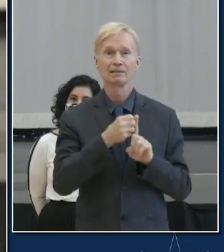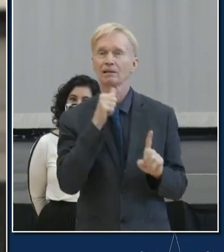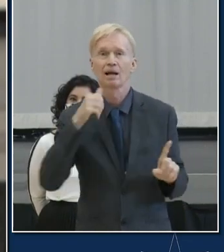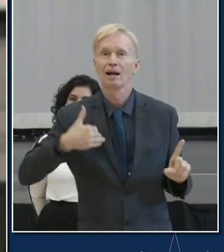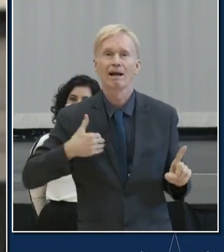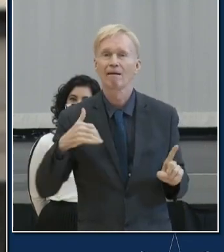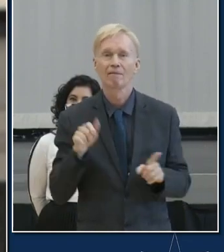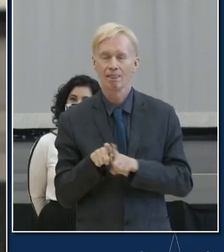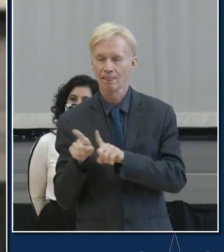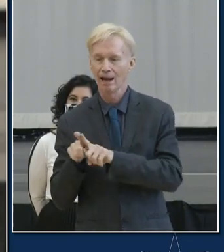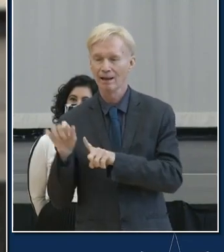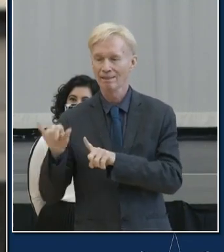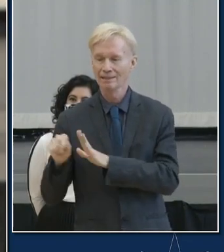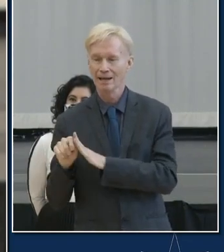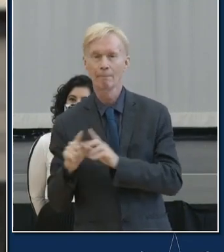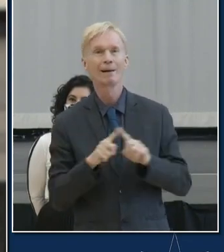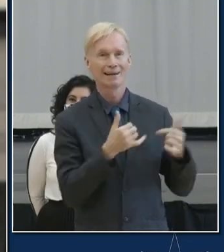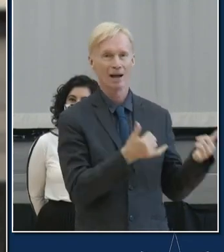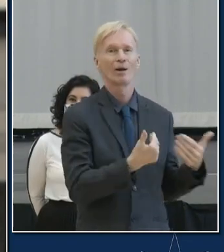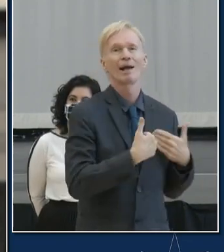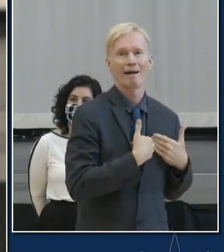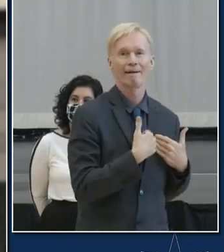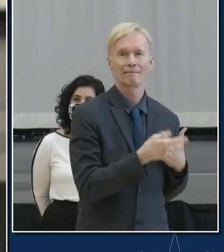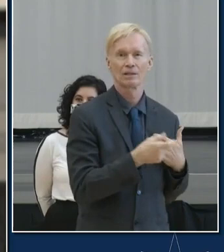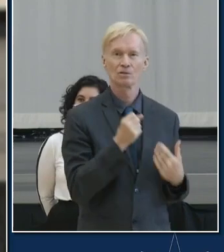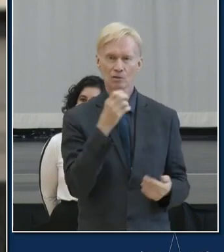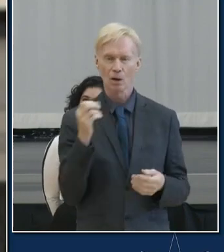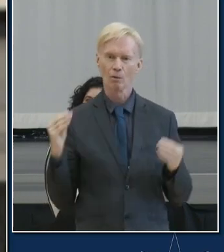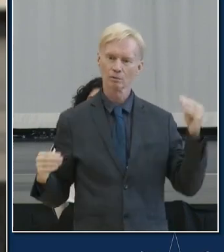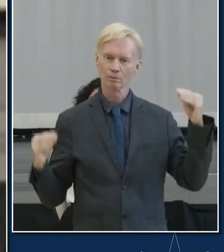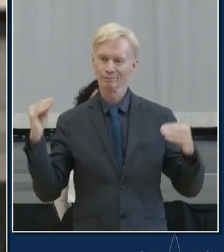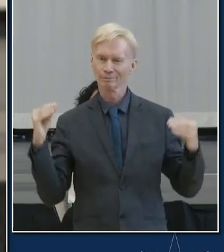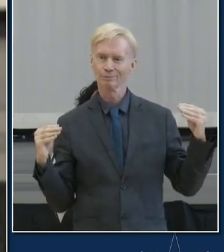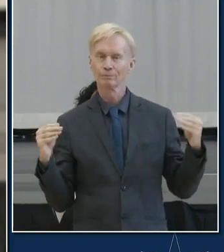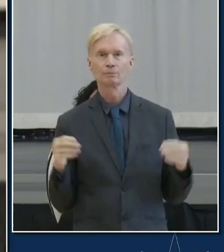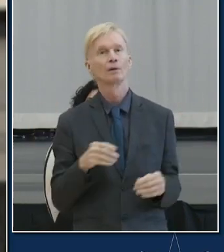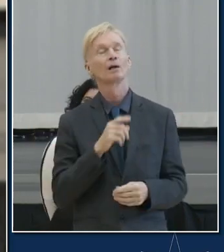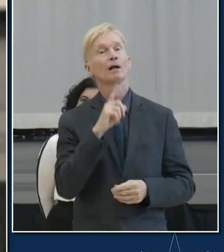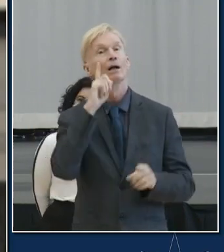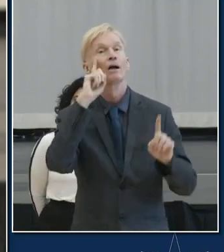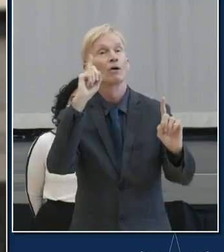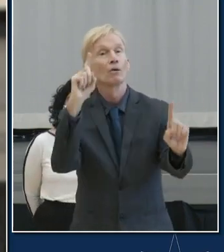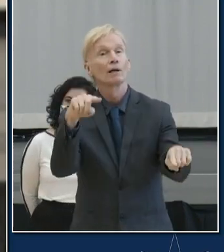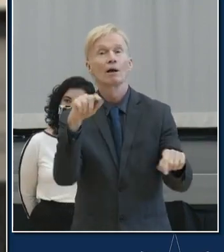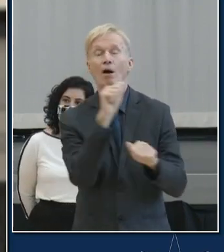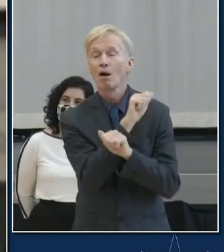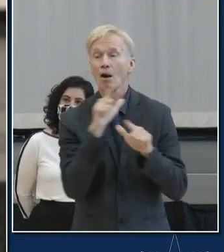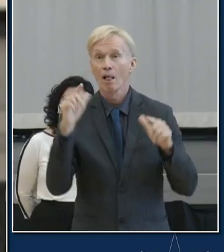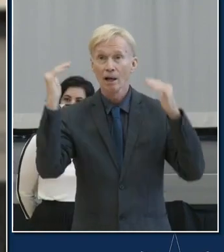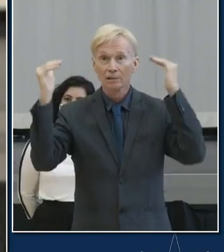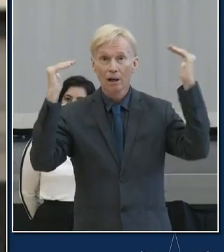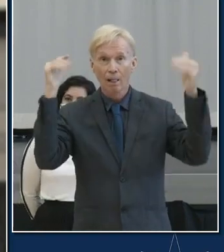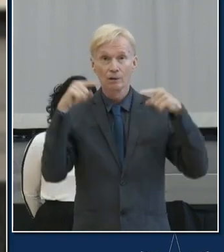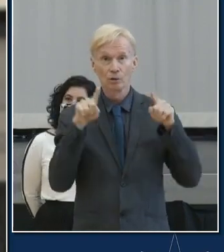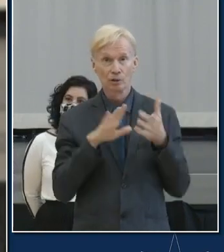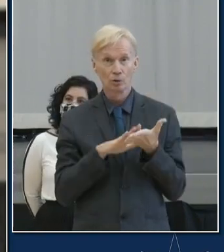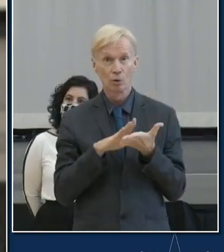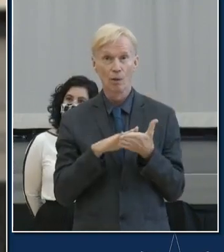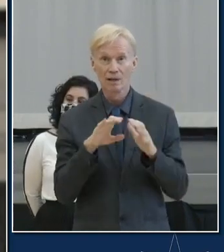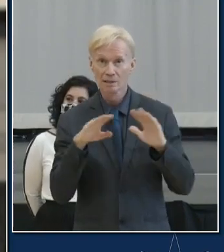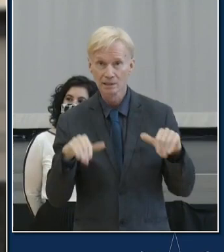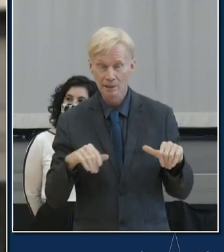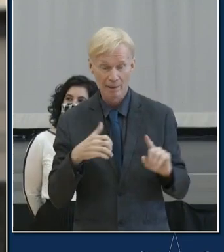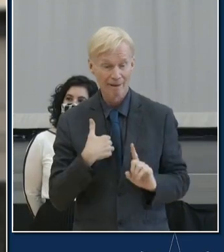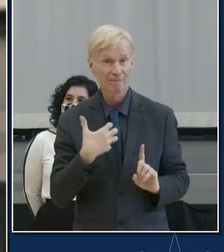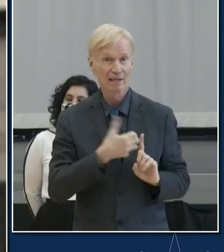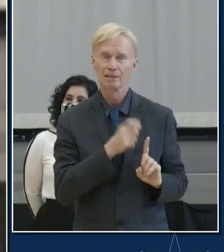we do right now. An agreement that every adult in the school system will be vaccinated is really important. And